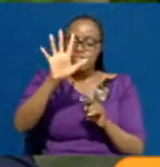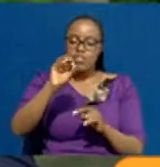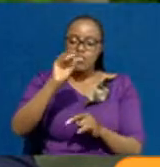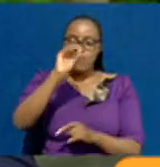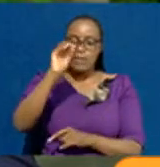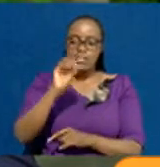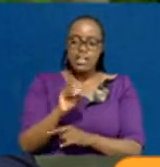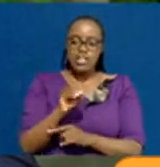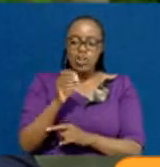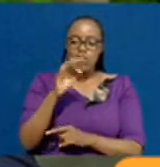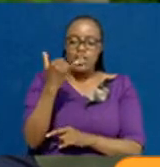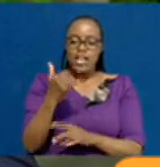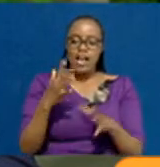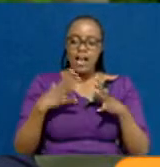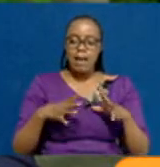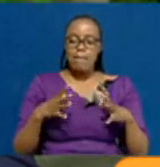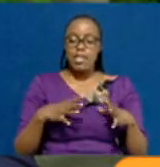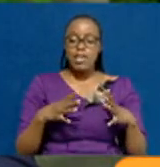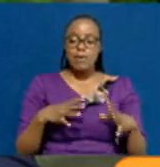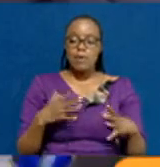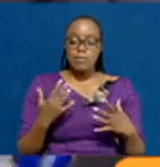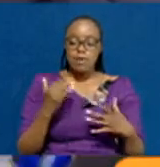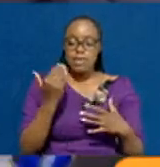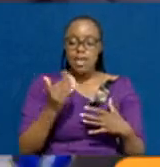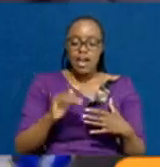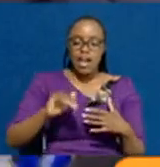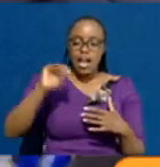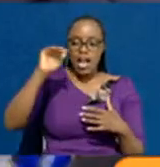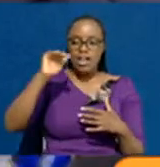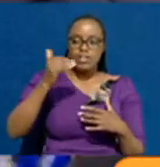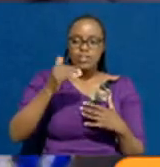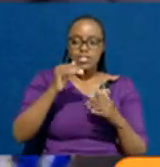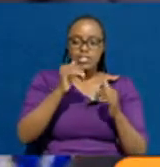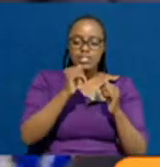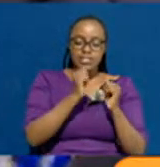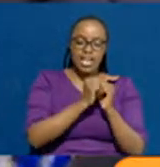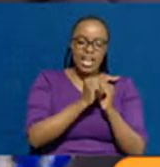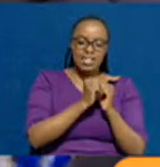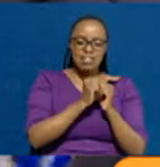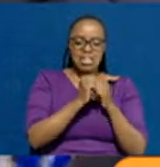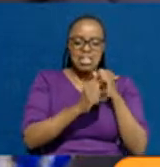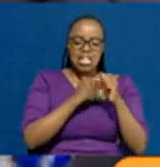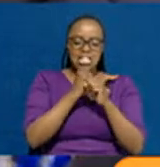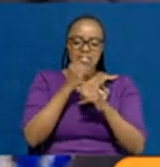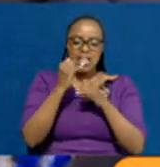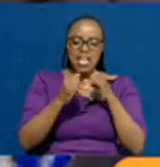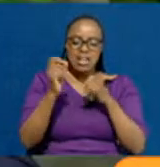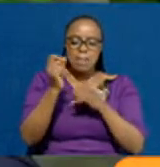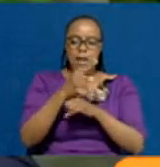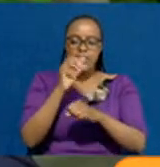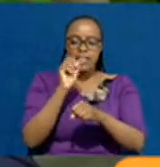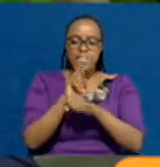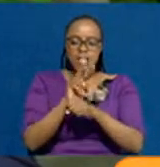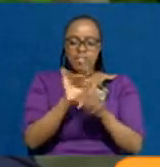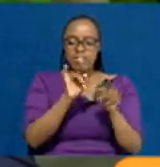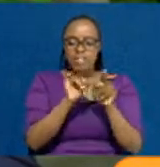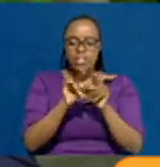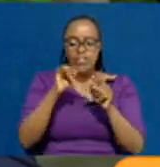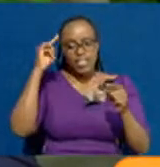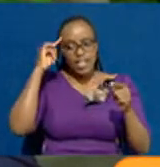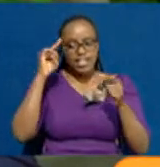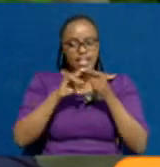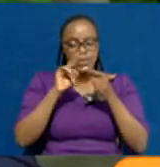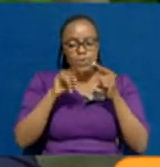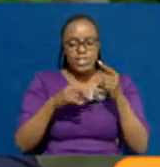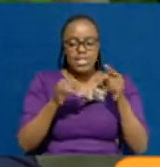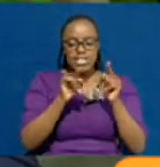50% of younger people, adolescents above the age of 12, vaccinated by end of December. Ambitious targets. Of